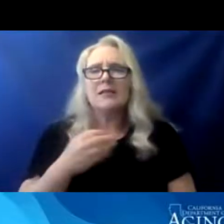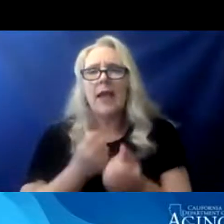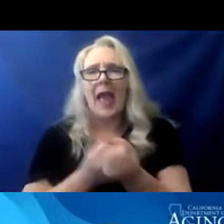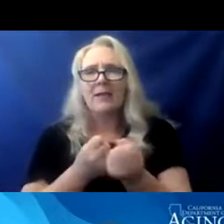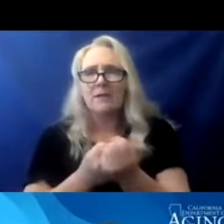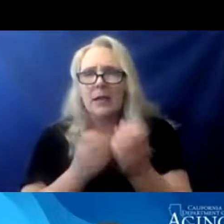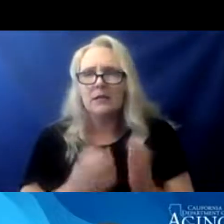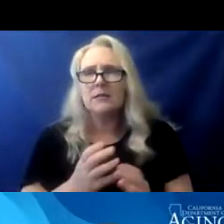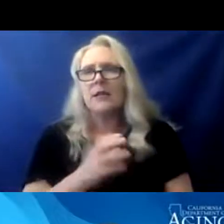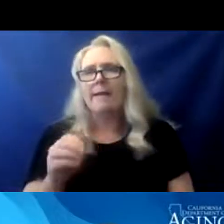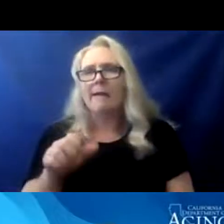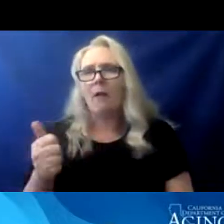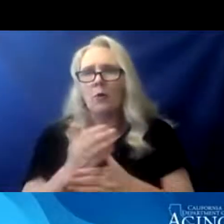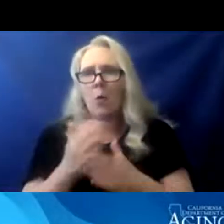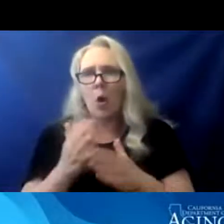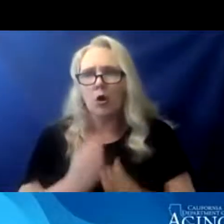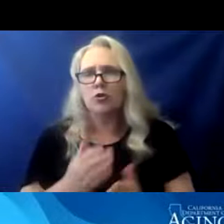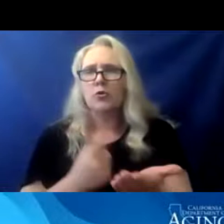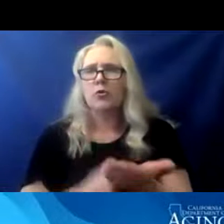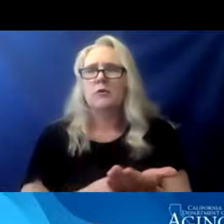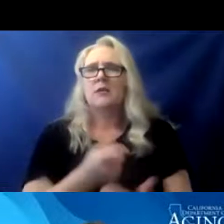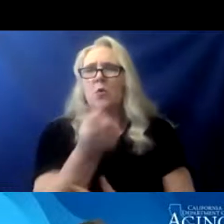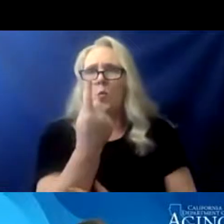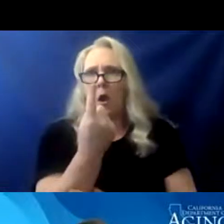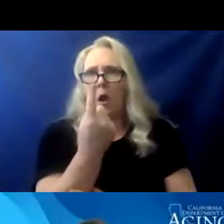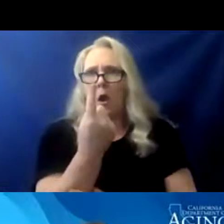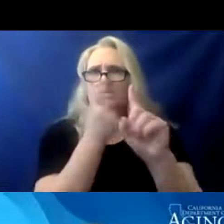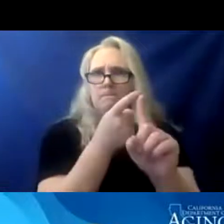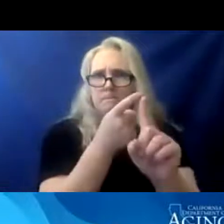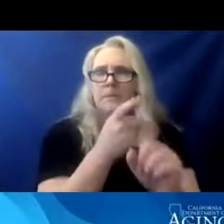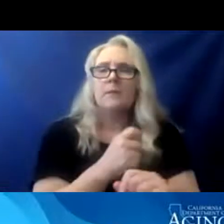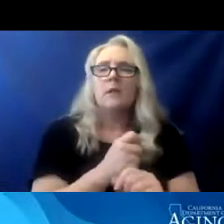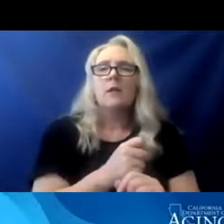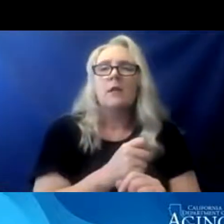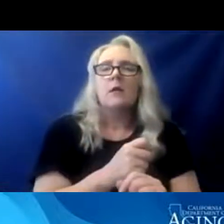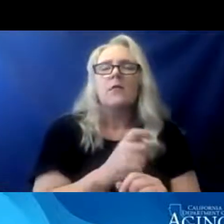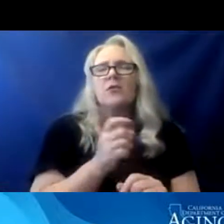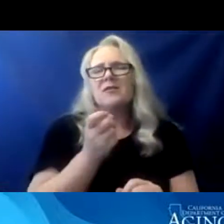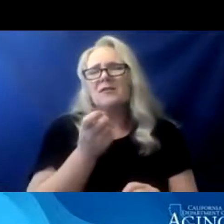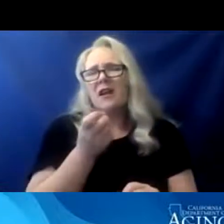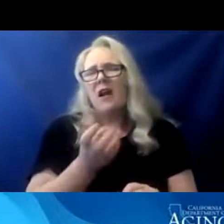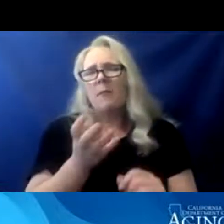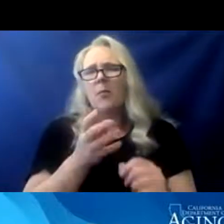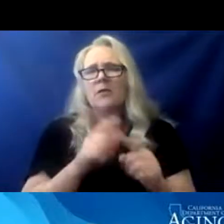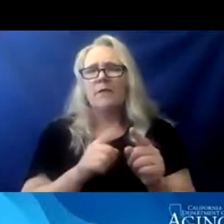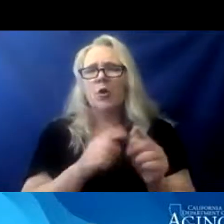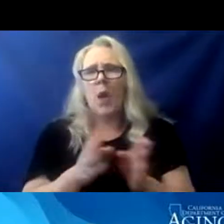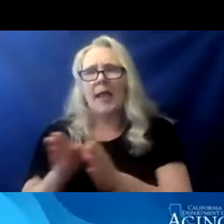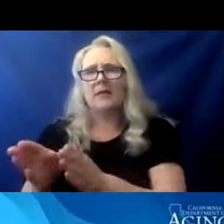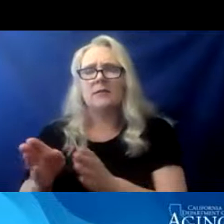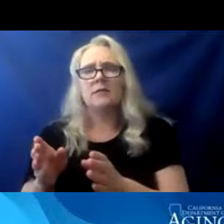advocates and other partners to the table. We don't have to be constrained by that, but there's a couple ways we want to make sure that we are bringing